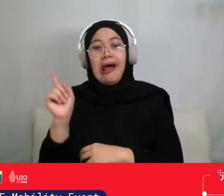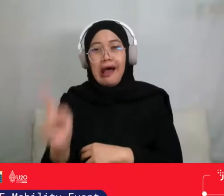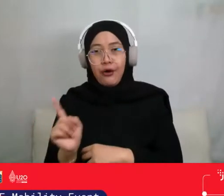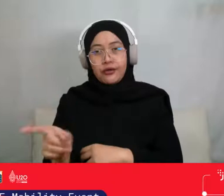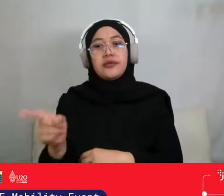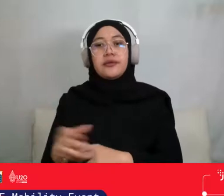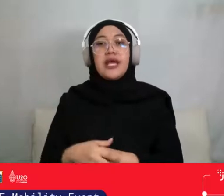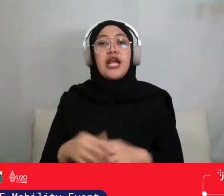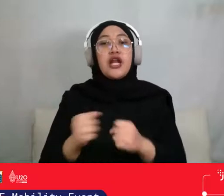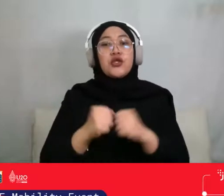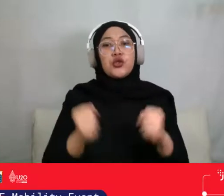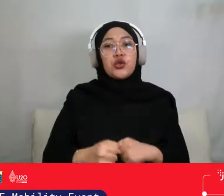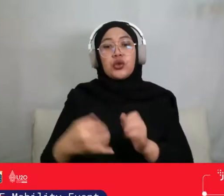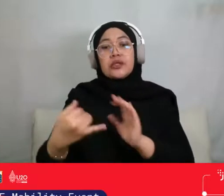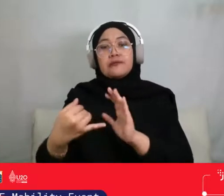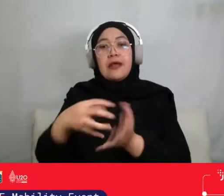specially planned,